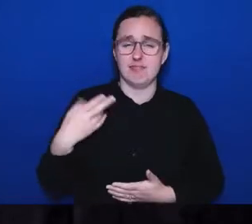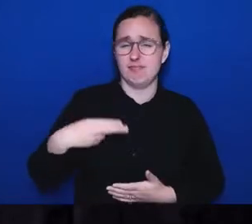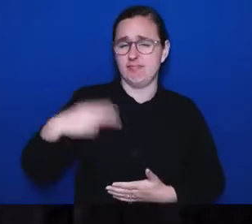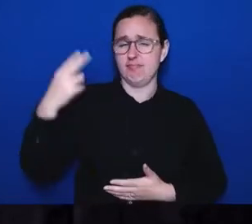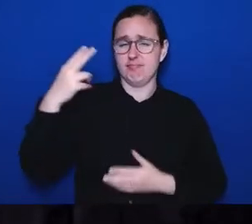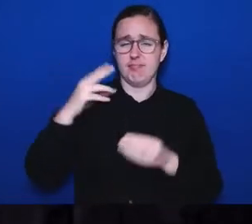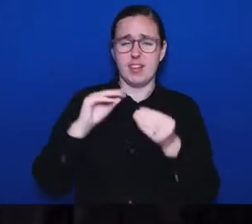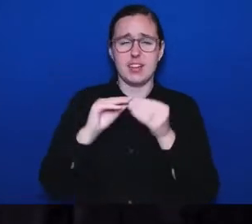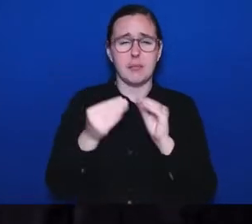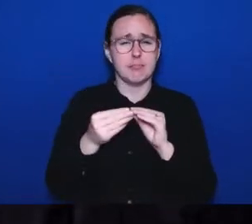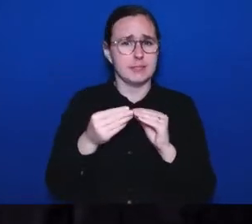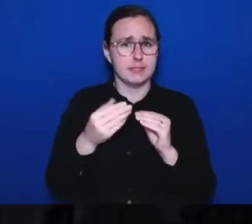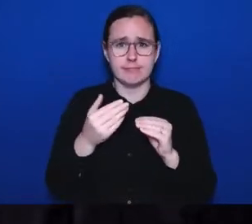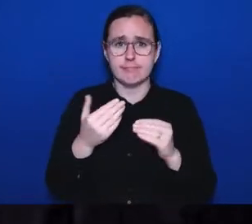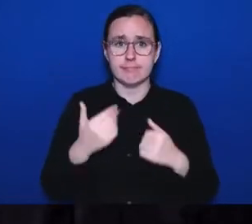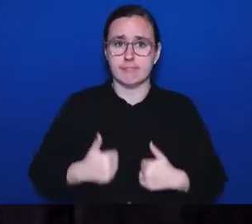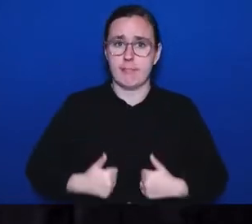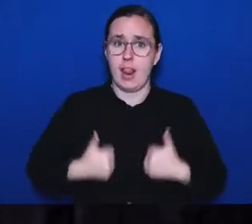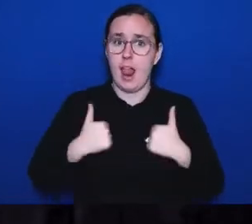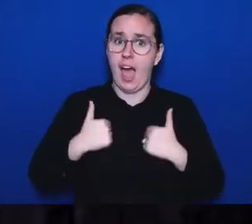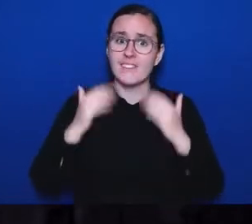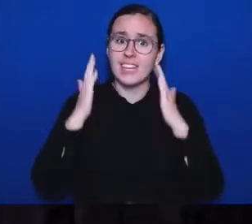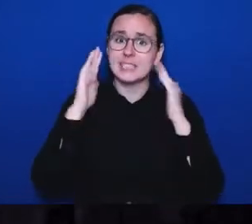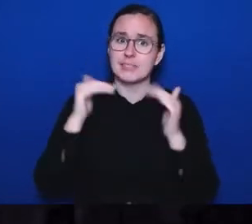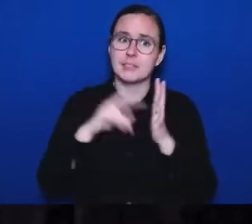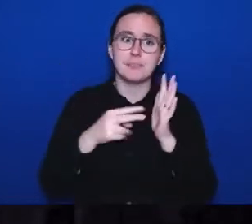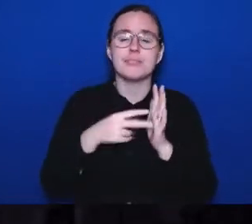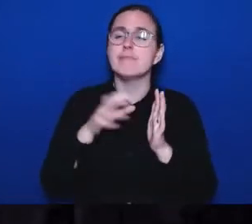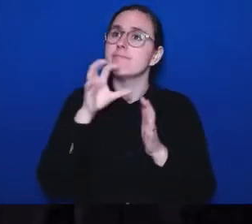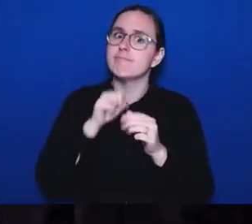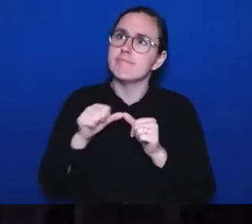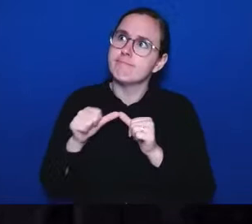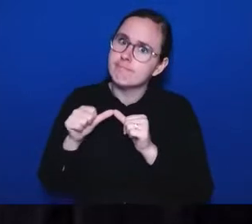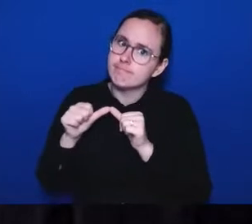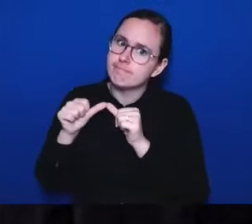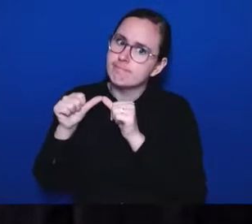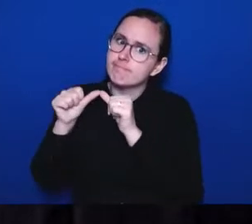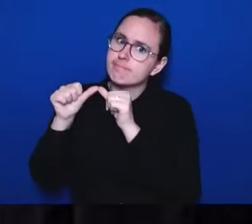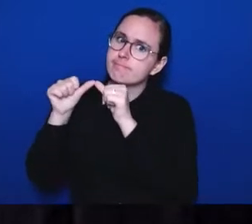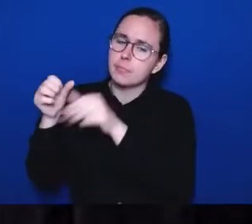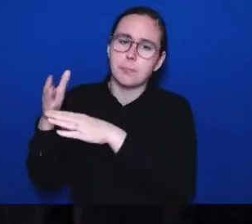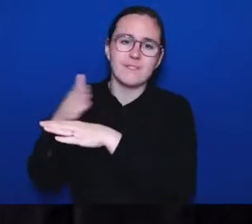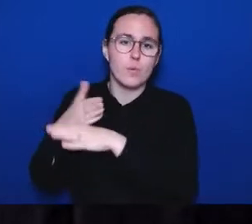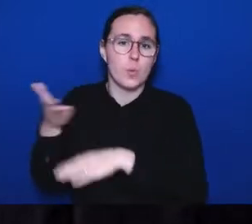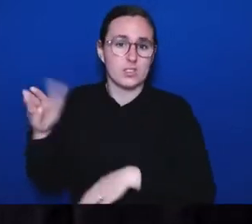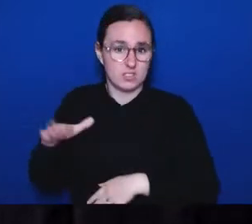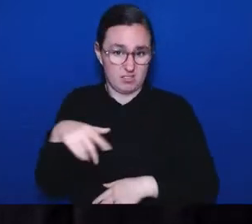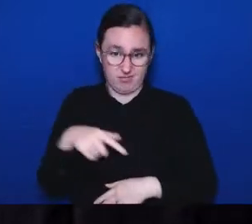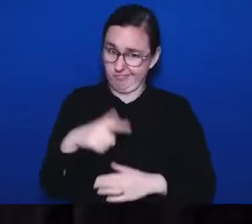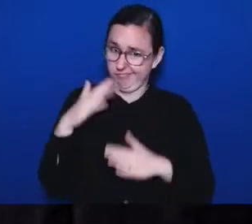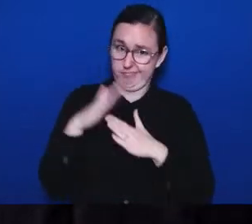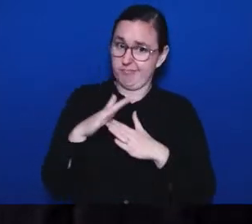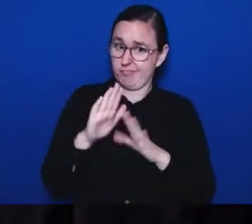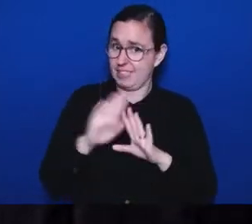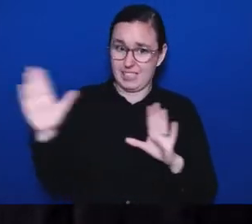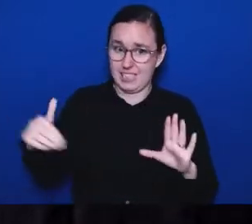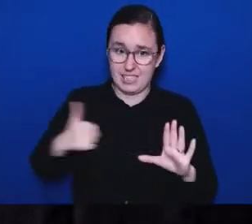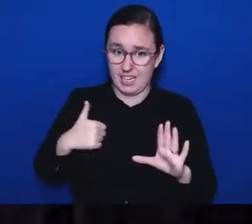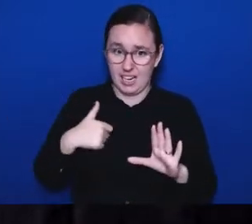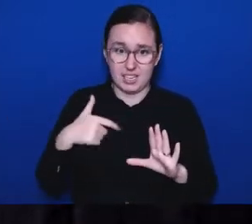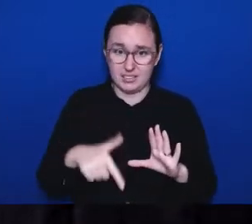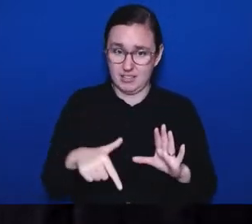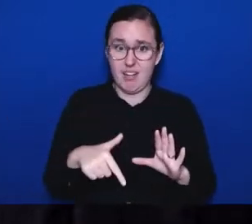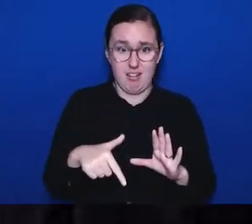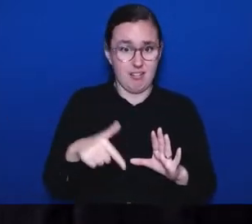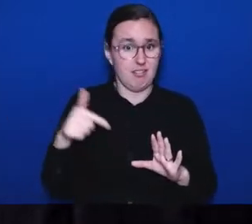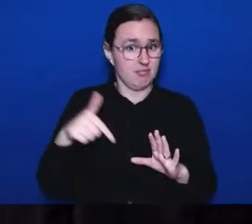Japan, maybe two of them, which have longer life expectancy. But that means we have more and growing demands on our healthcare system. So we have a flexible arrangement